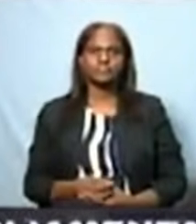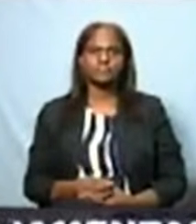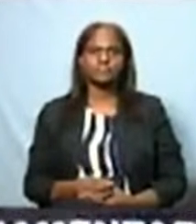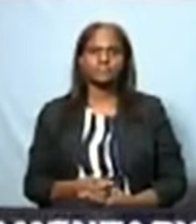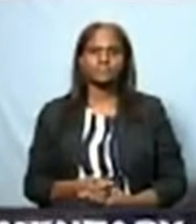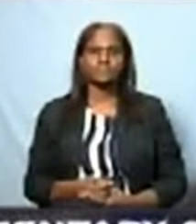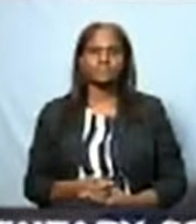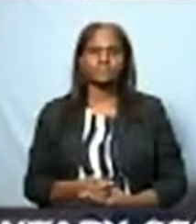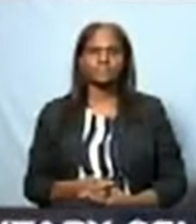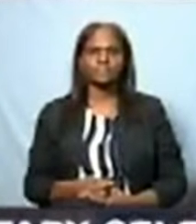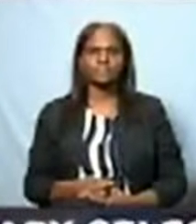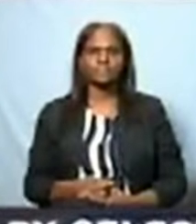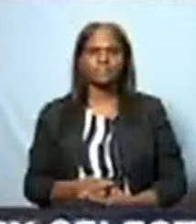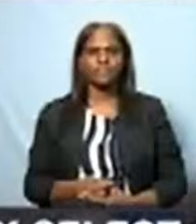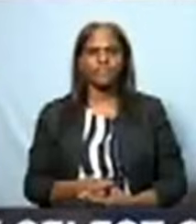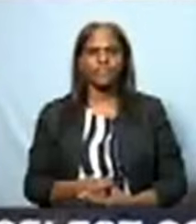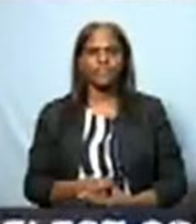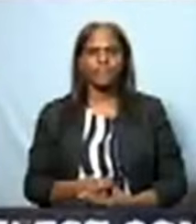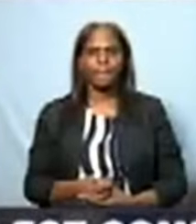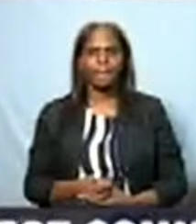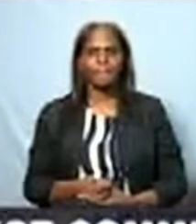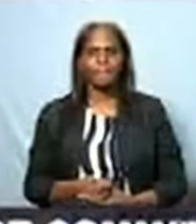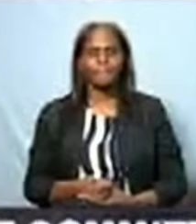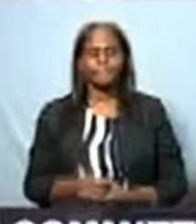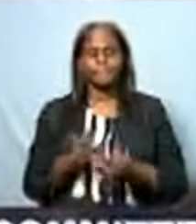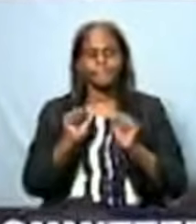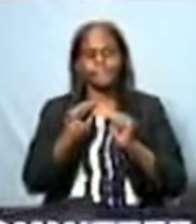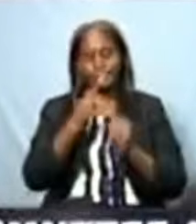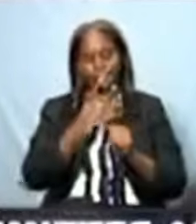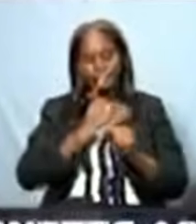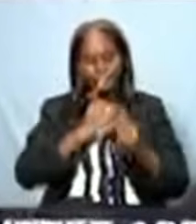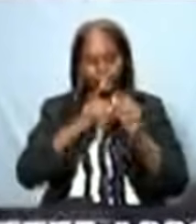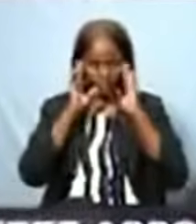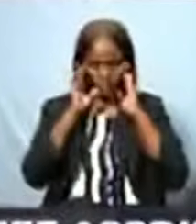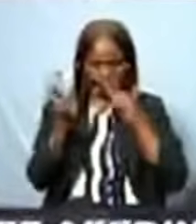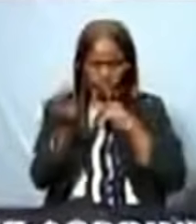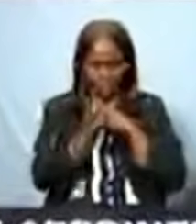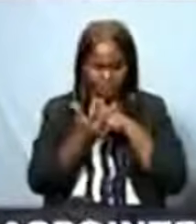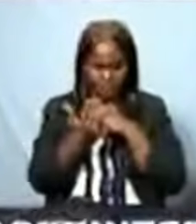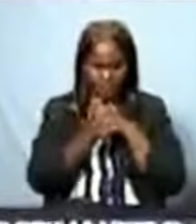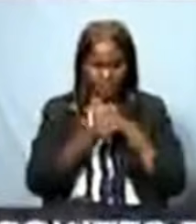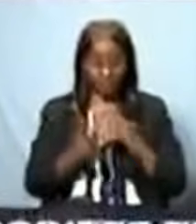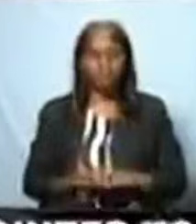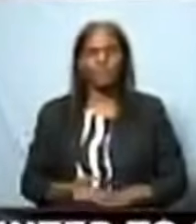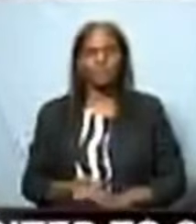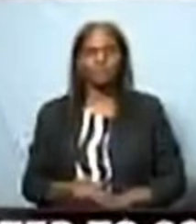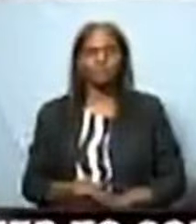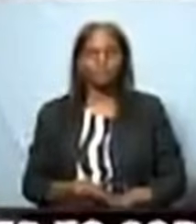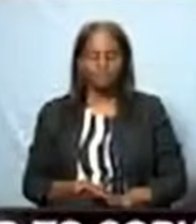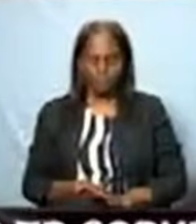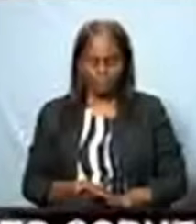execute this function. Could you please attend to those?